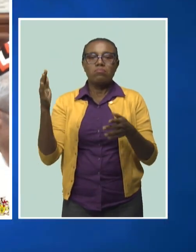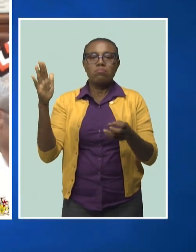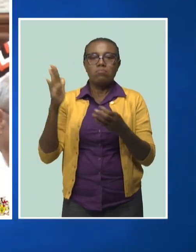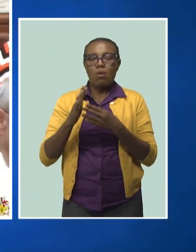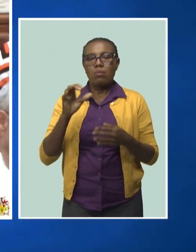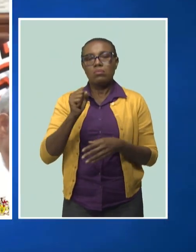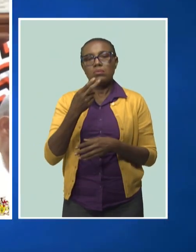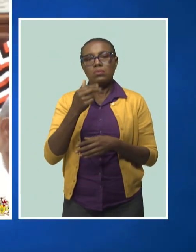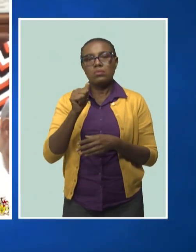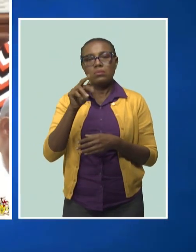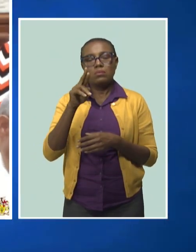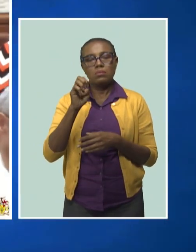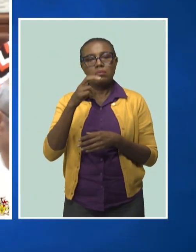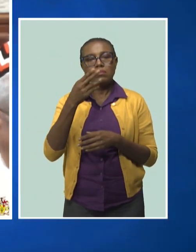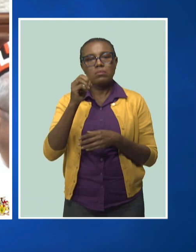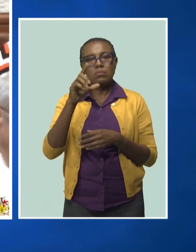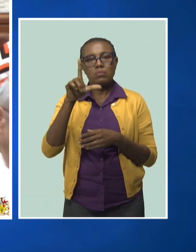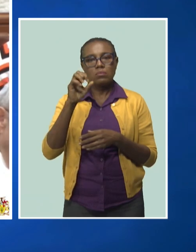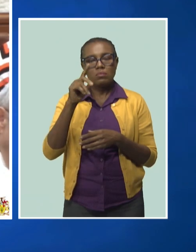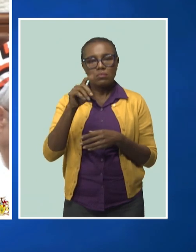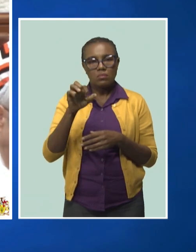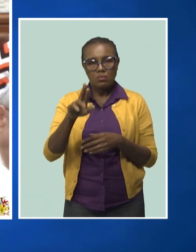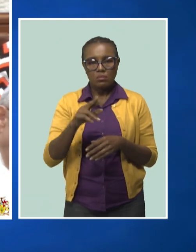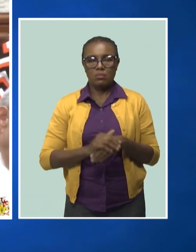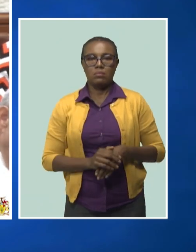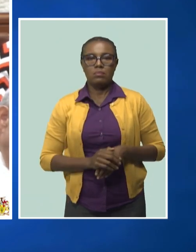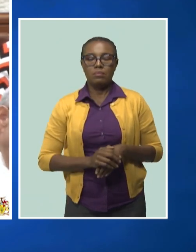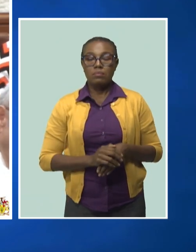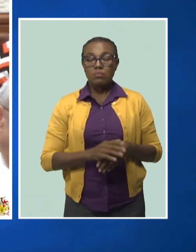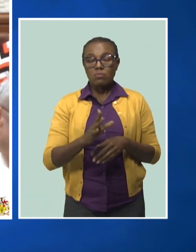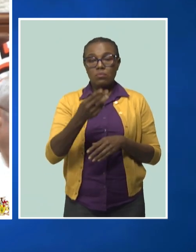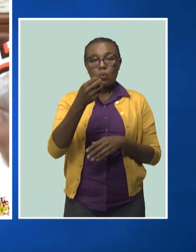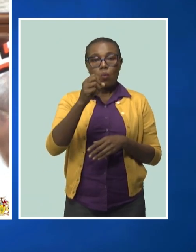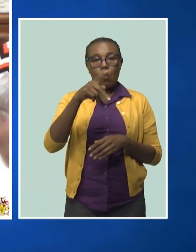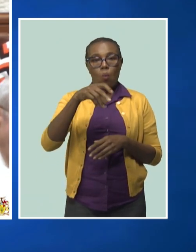Hope ain't Hope Ownership Provided Energy.